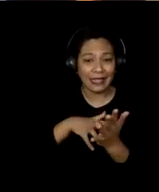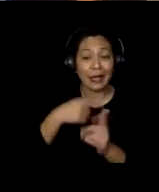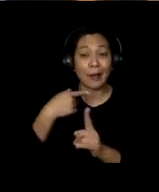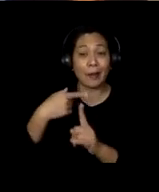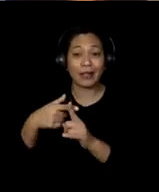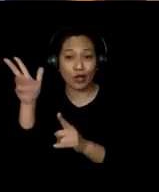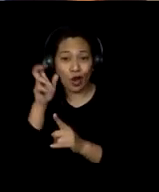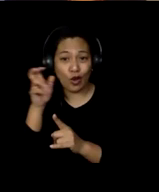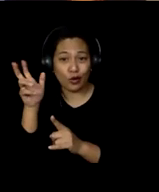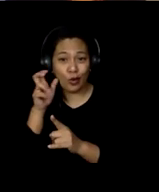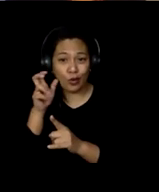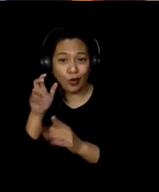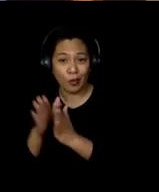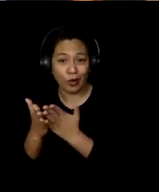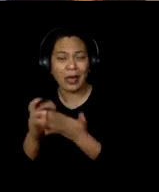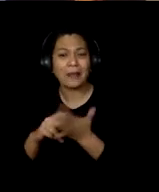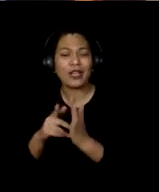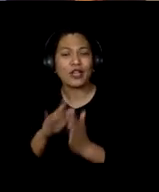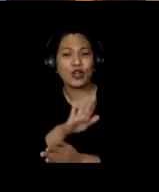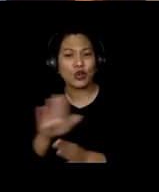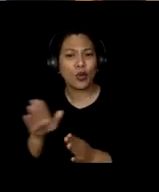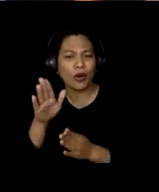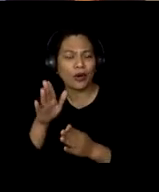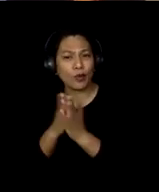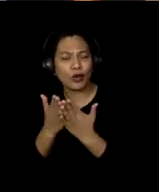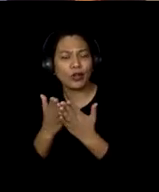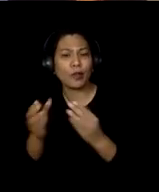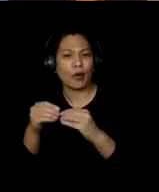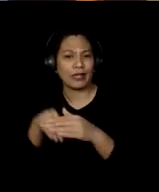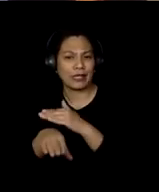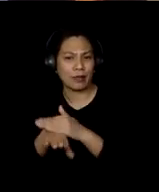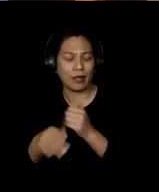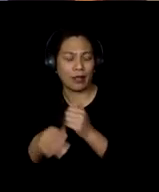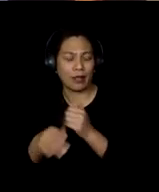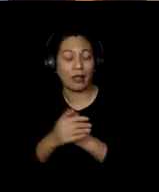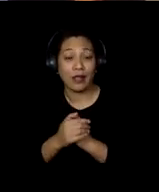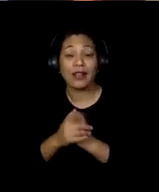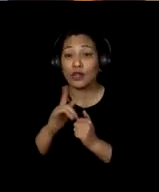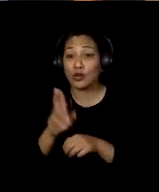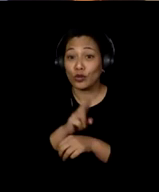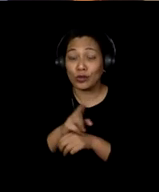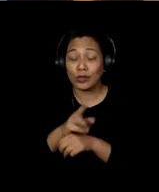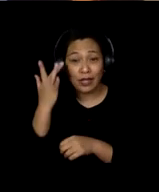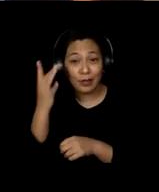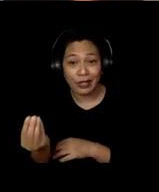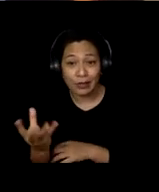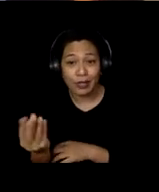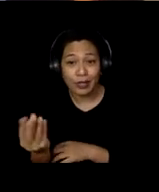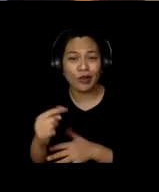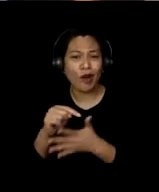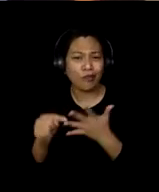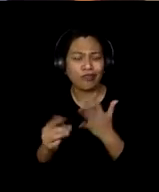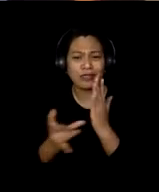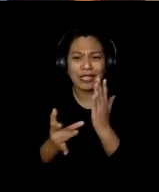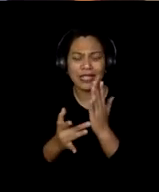That will make your content more accessible. And using these devices, smart speakers and whatnot, will